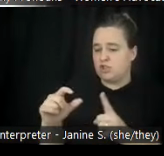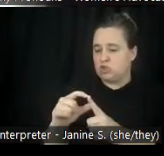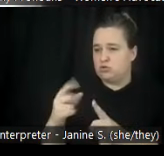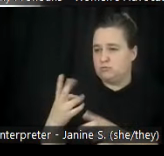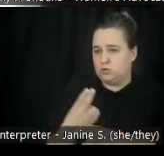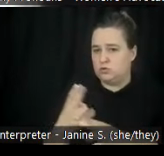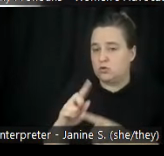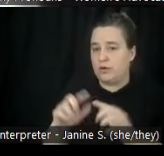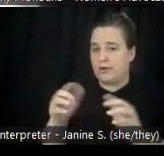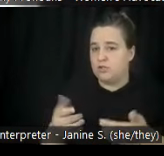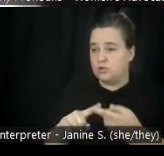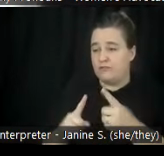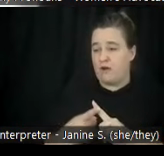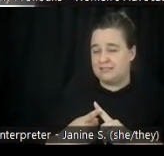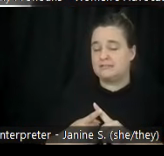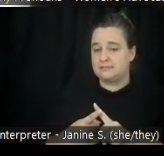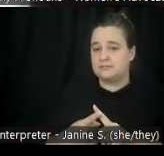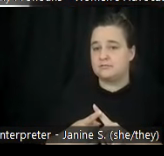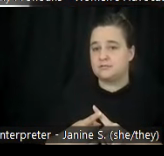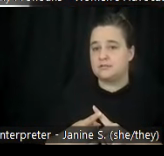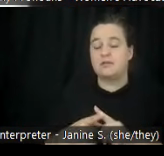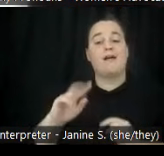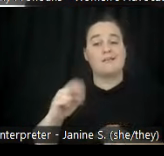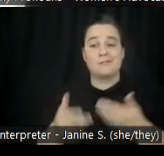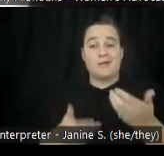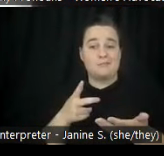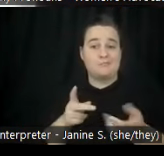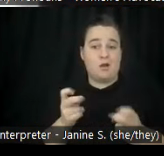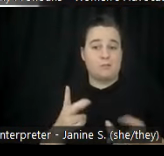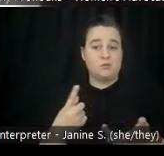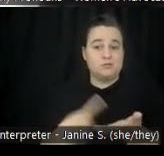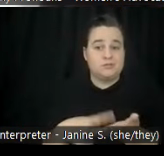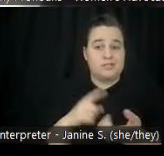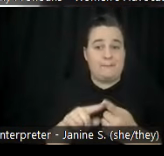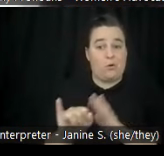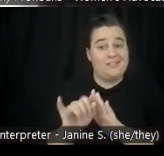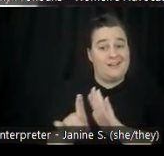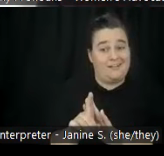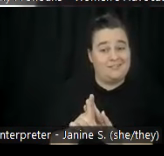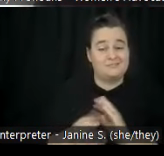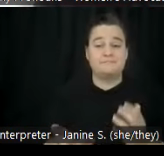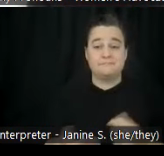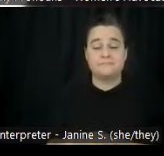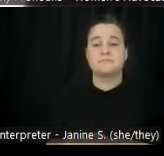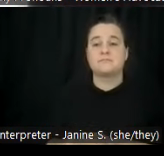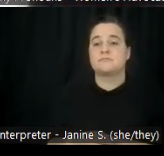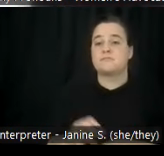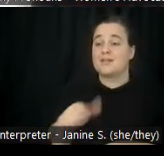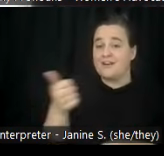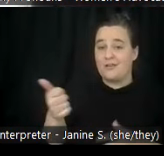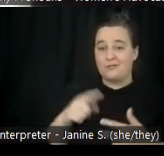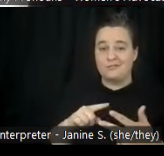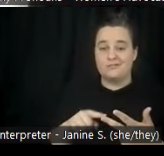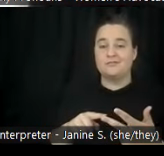you introduced me to your friends? And that might be the opportunity for them to have a discussion about their identities. Another one is